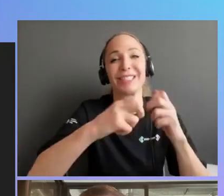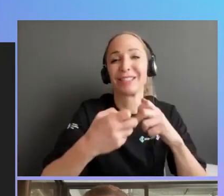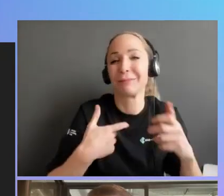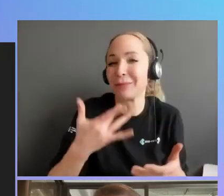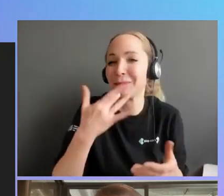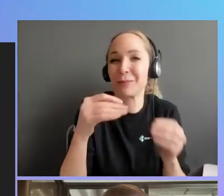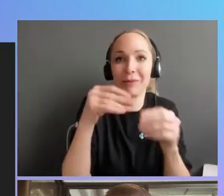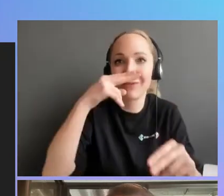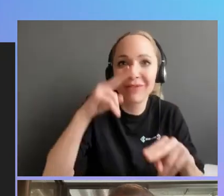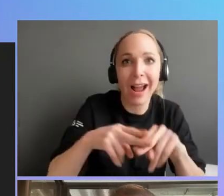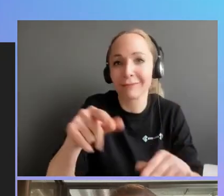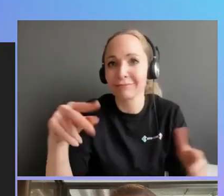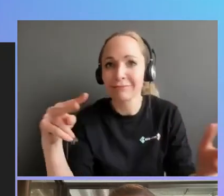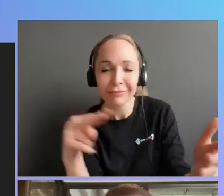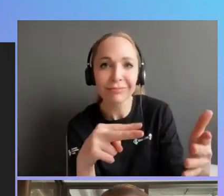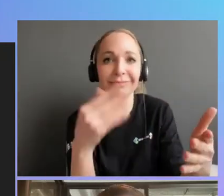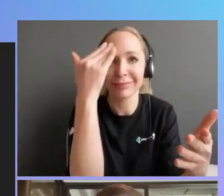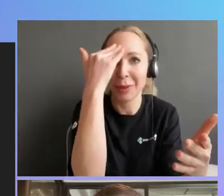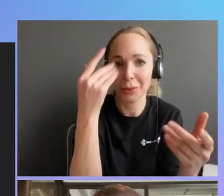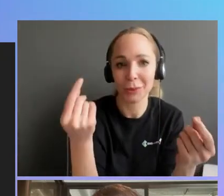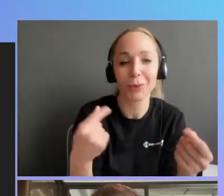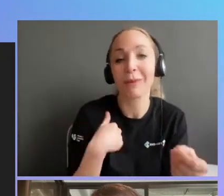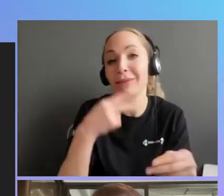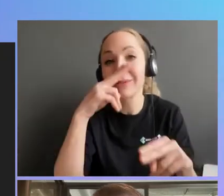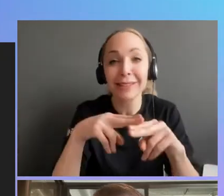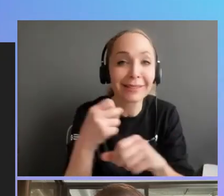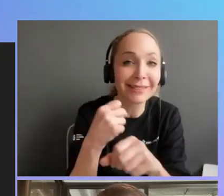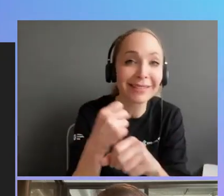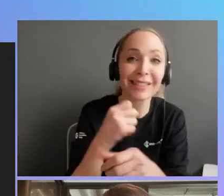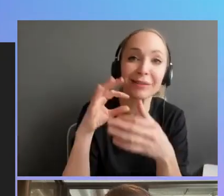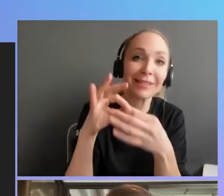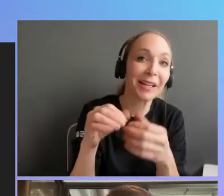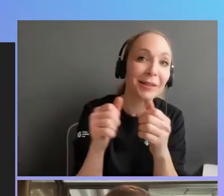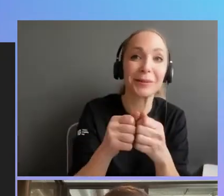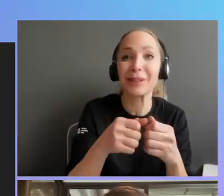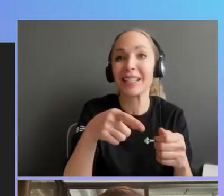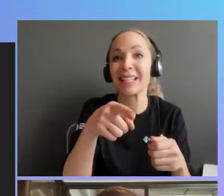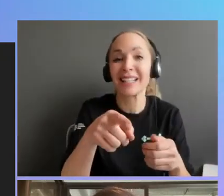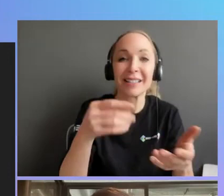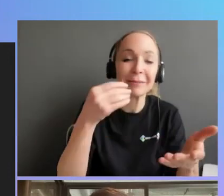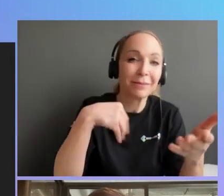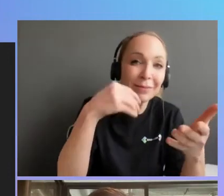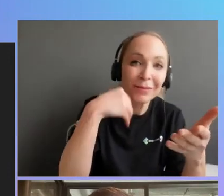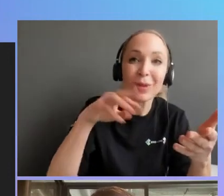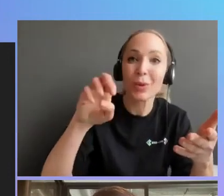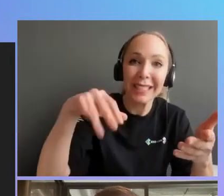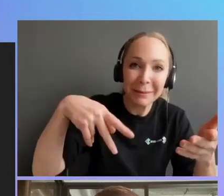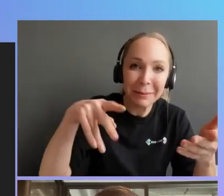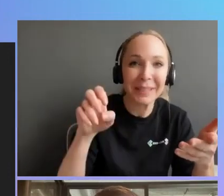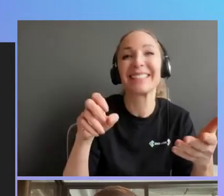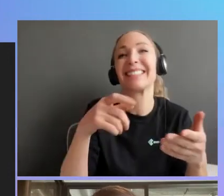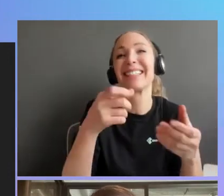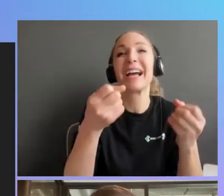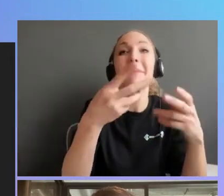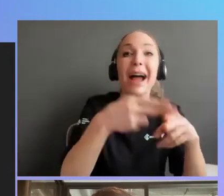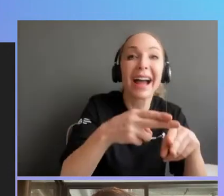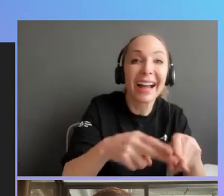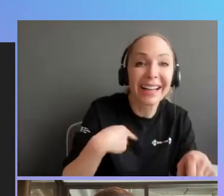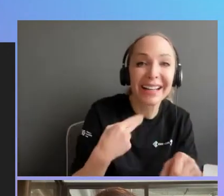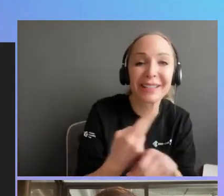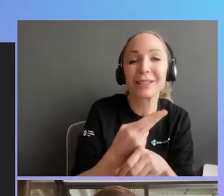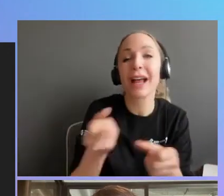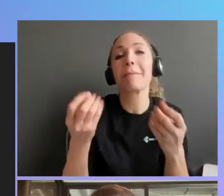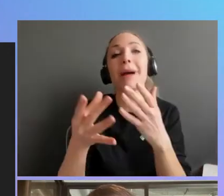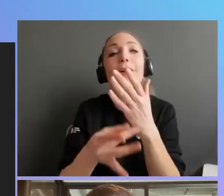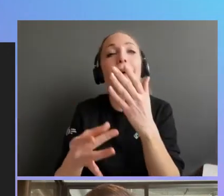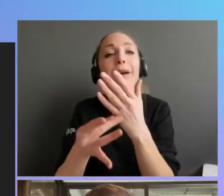some fun statistics about the recipes, like how many eggs I've used so far and how many grease fires I've caused. And then in the bulk of the main content,